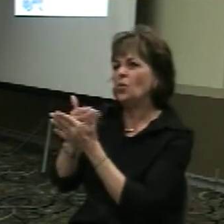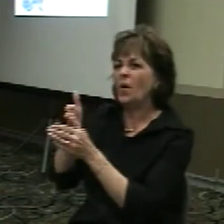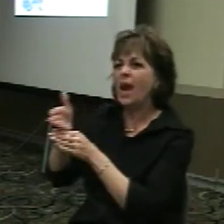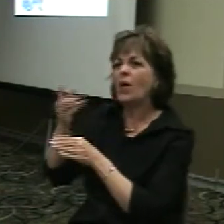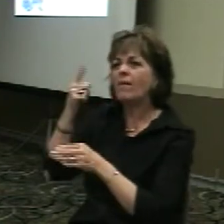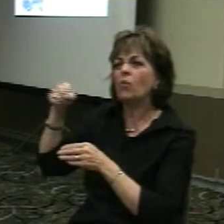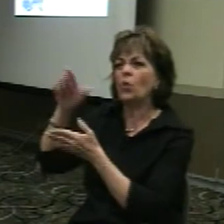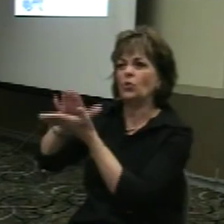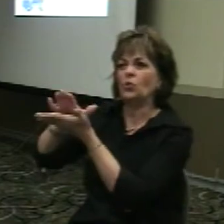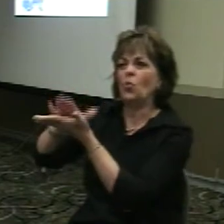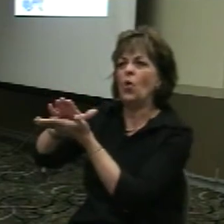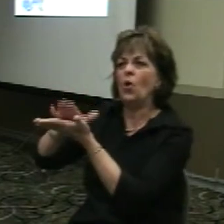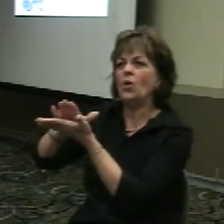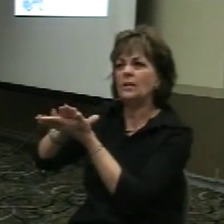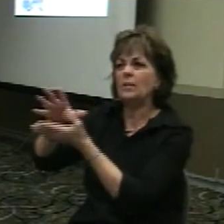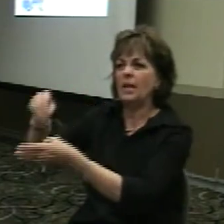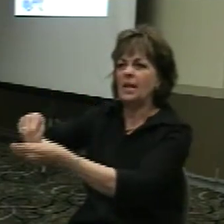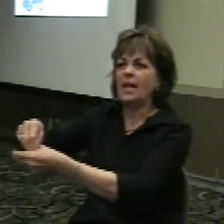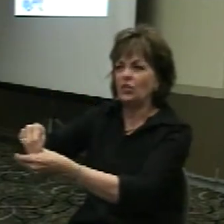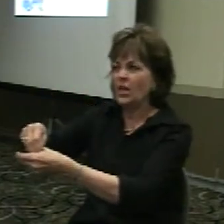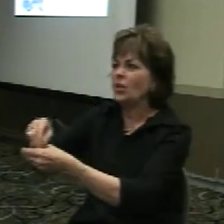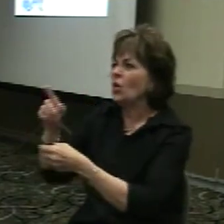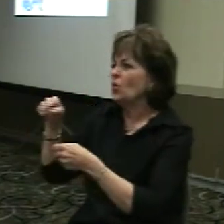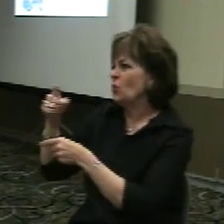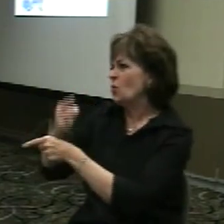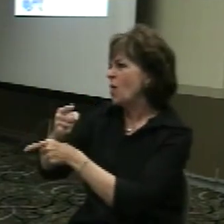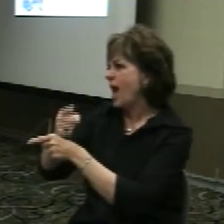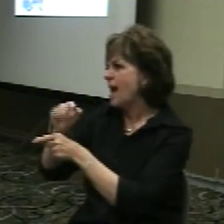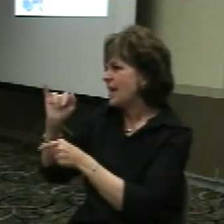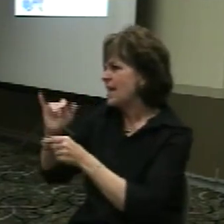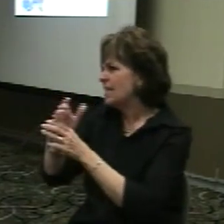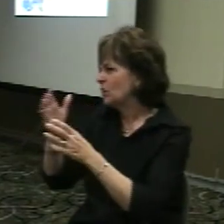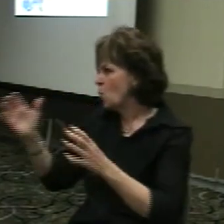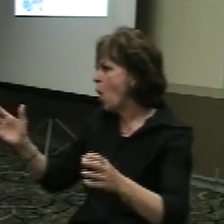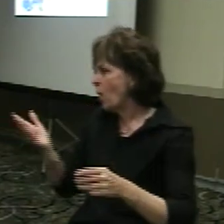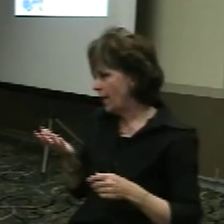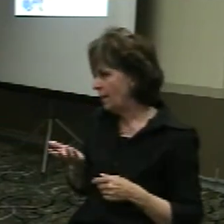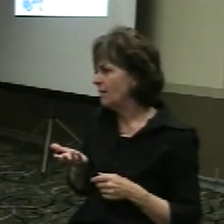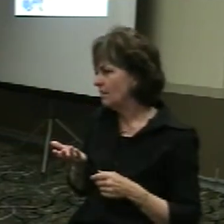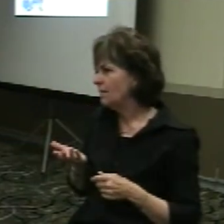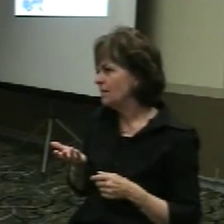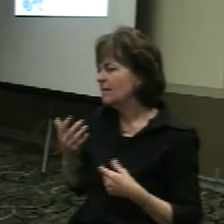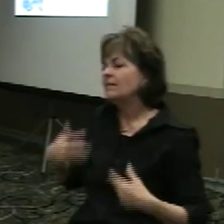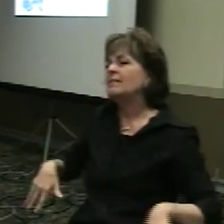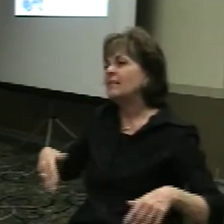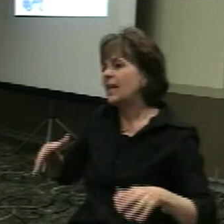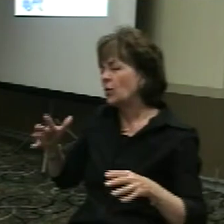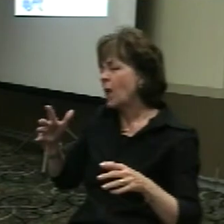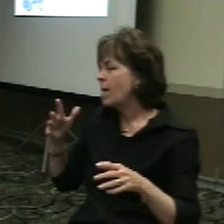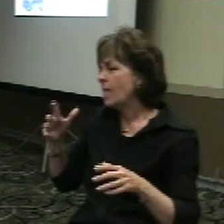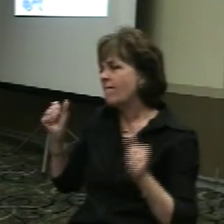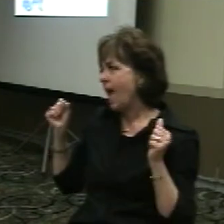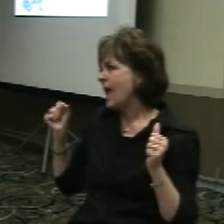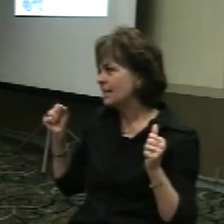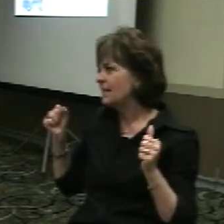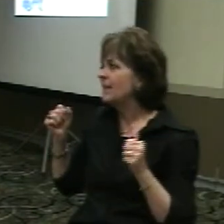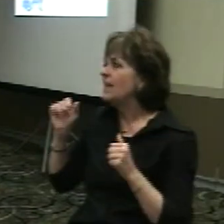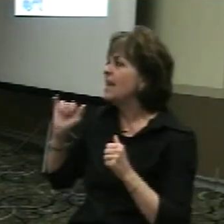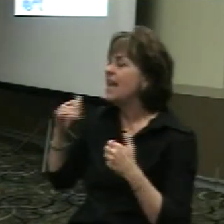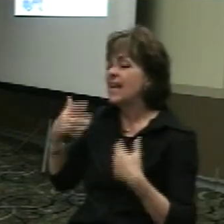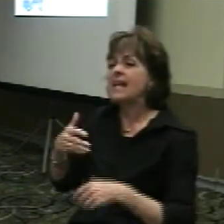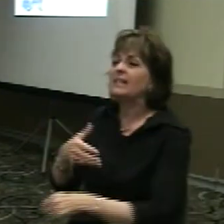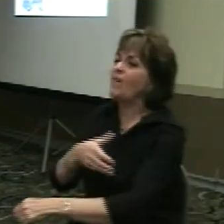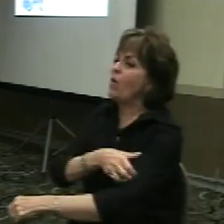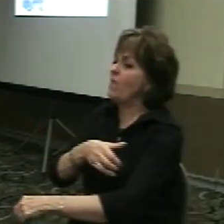area for schools to be engaged in. And you're right, it's growing incredibly fast. It's very,